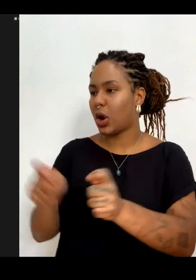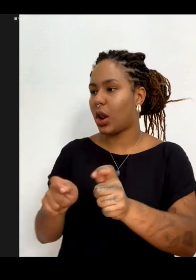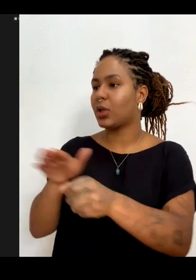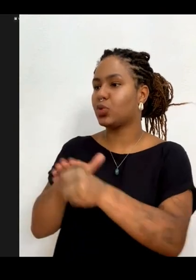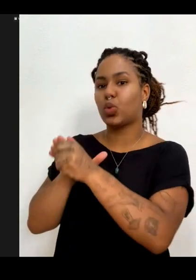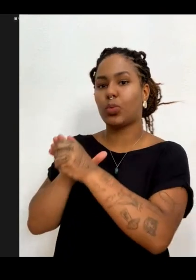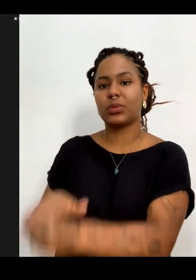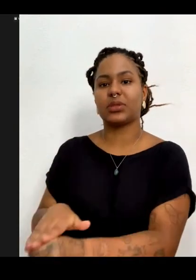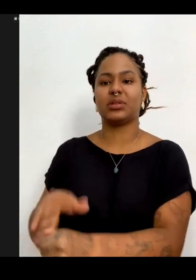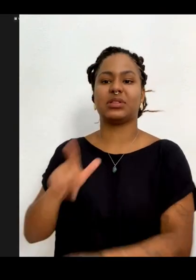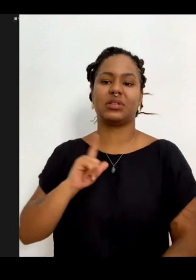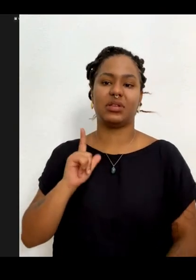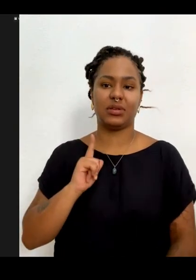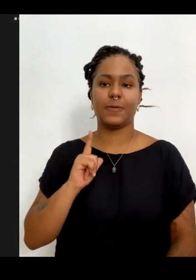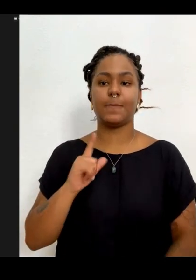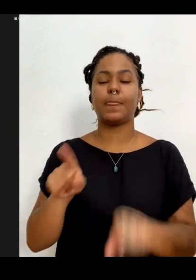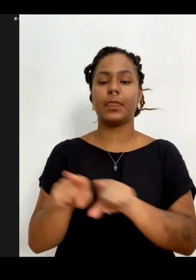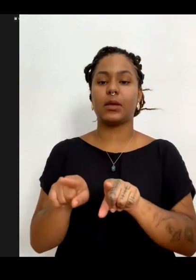uh